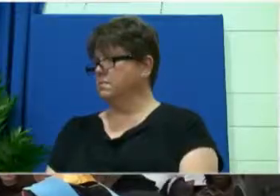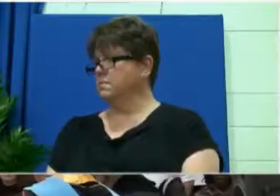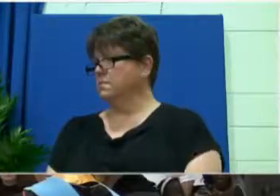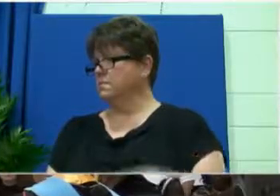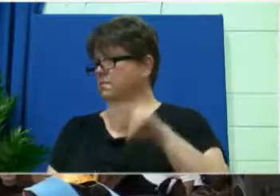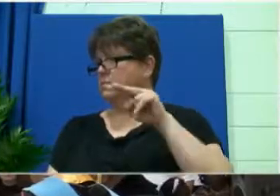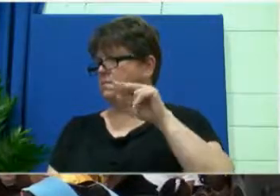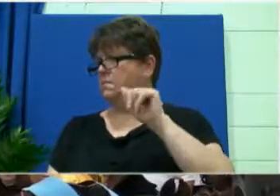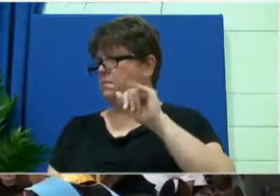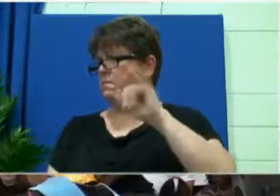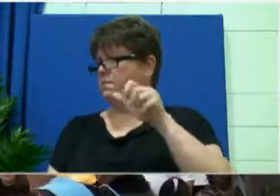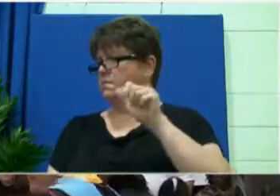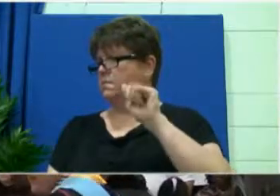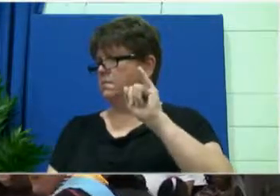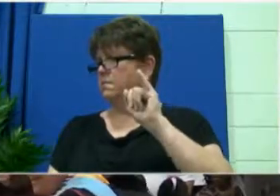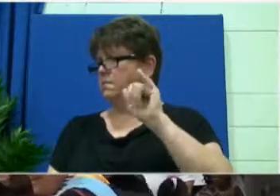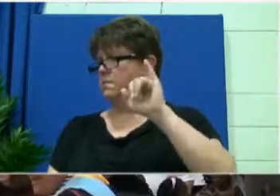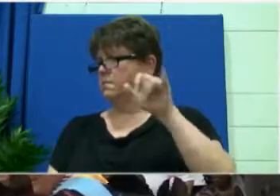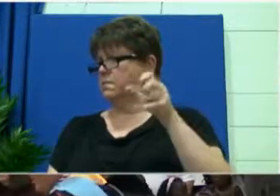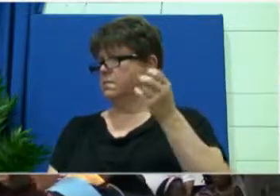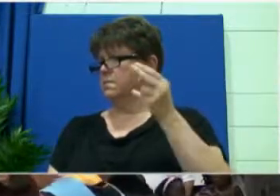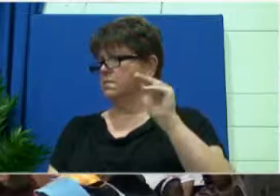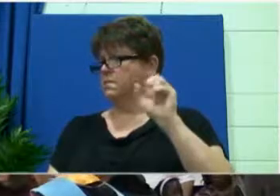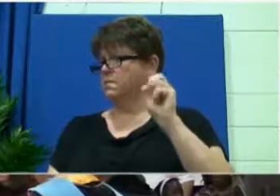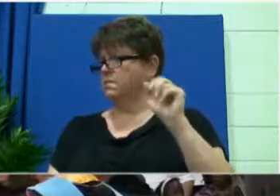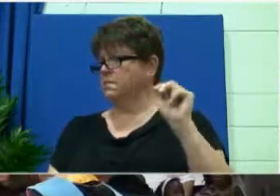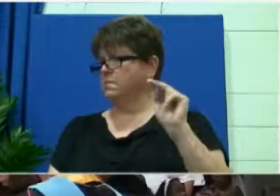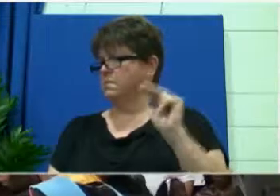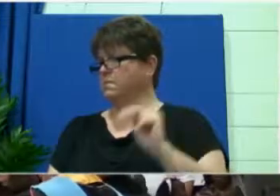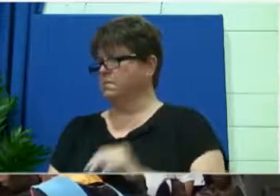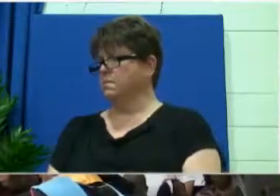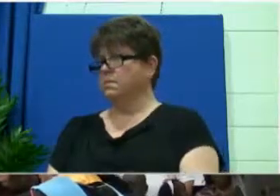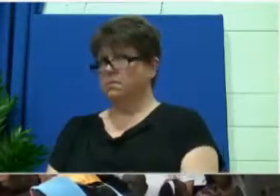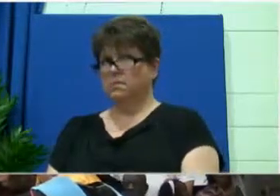Najai Kyrie Johnson, Associate in Arts.